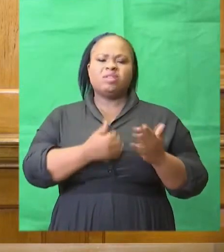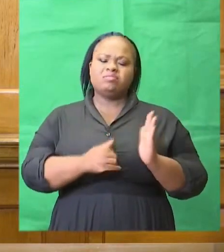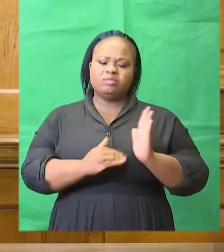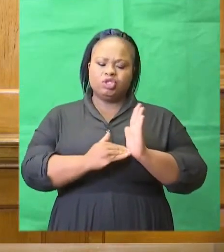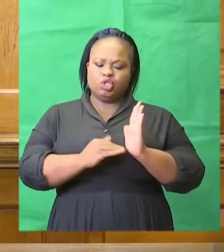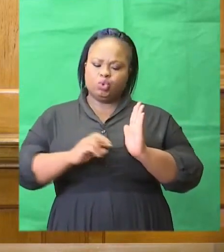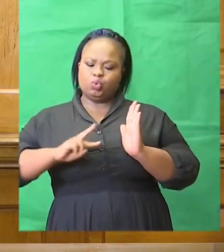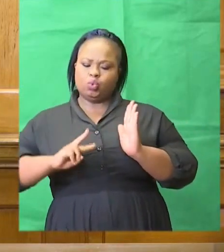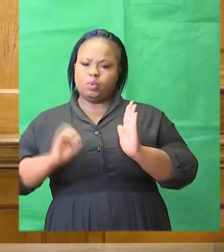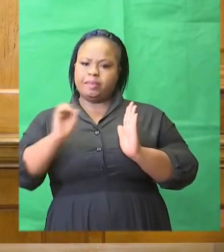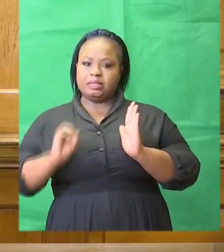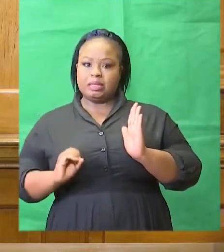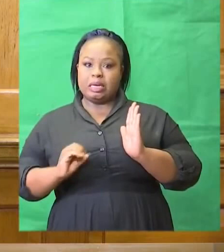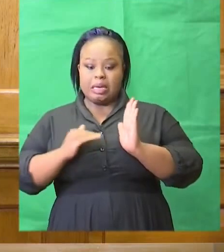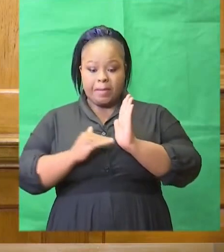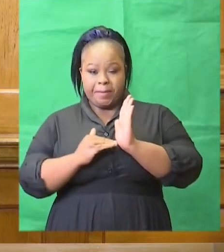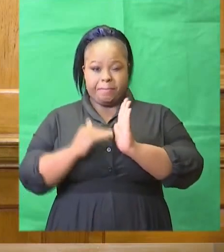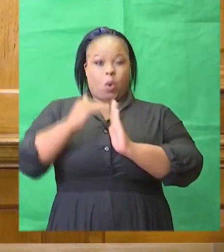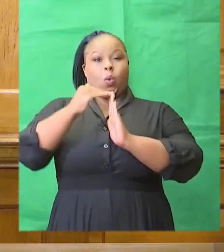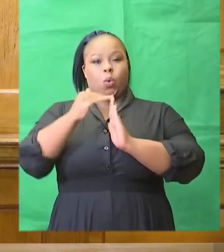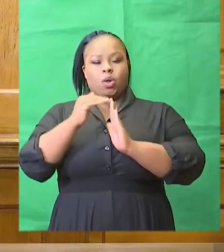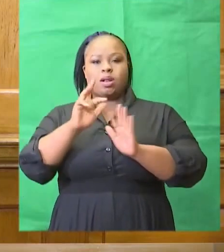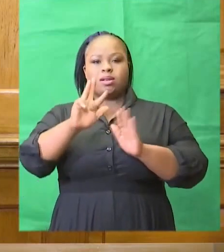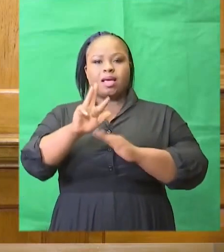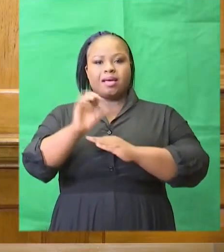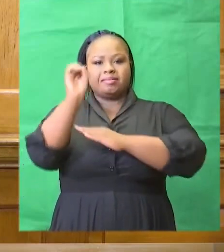to 9% in less than a week.